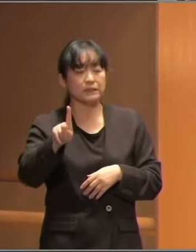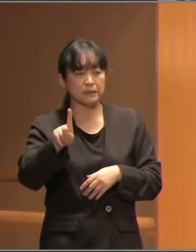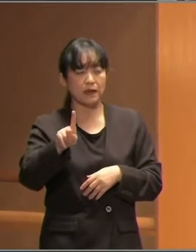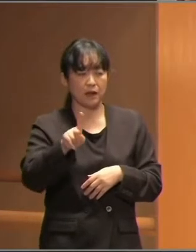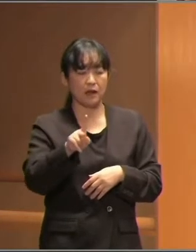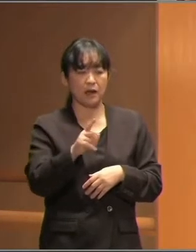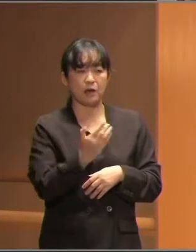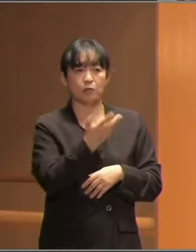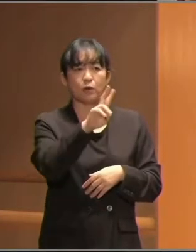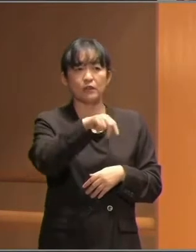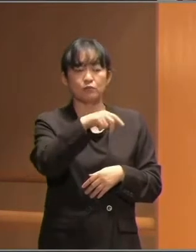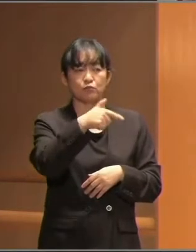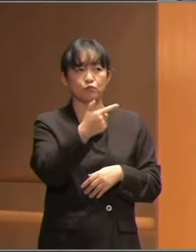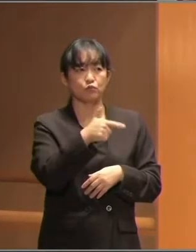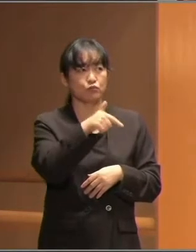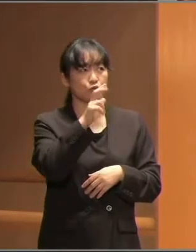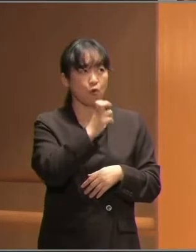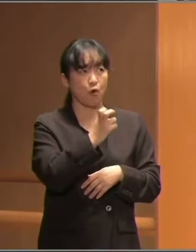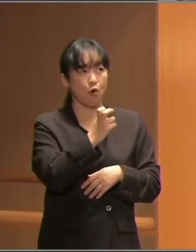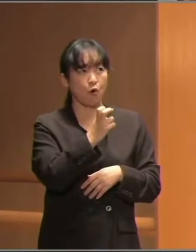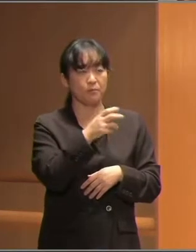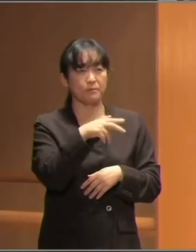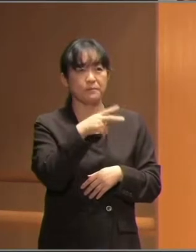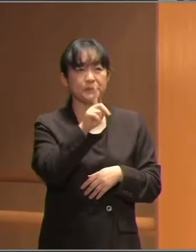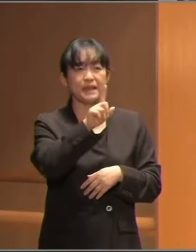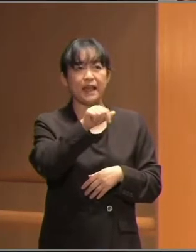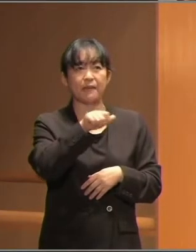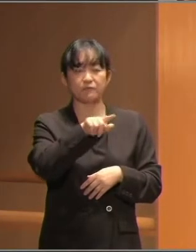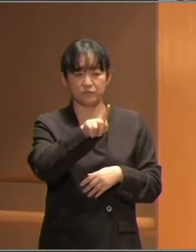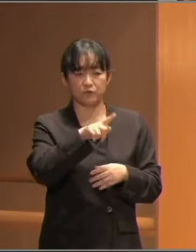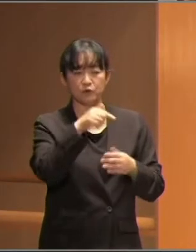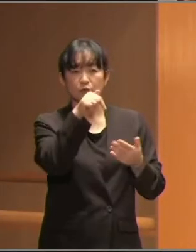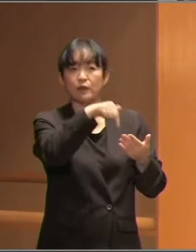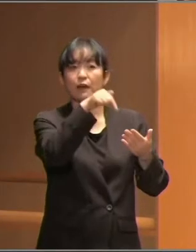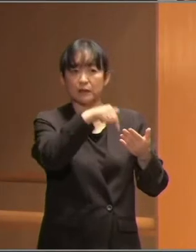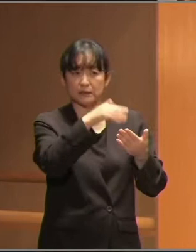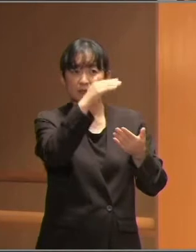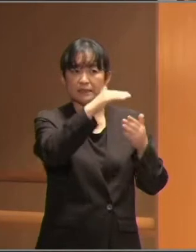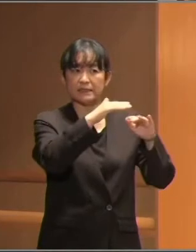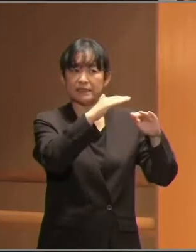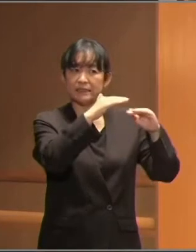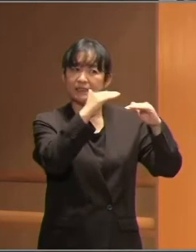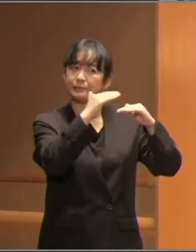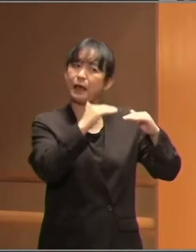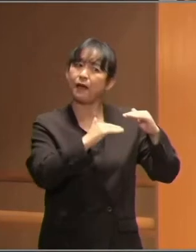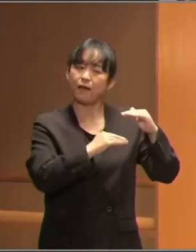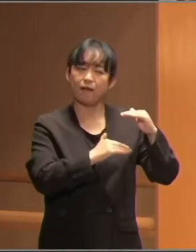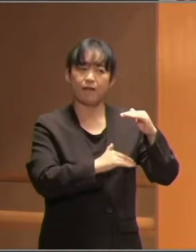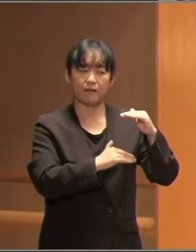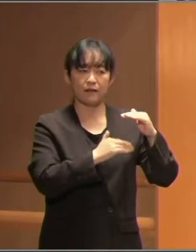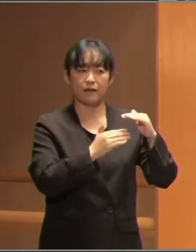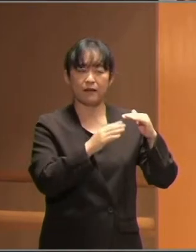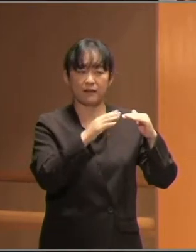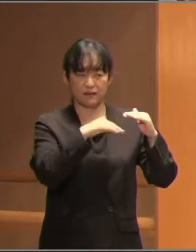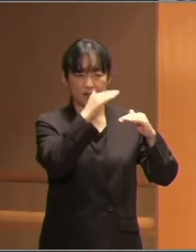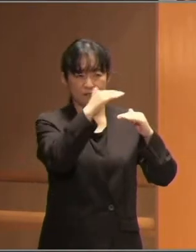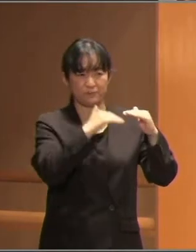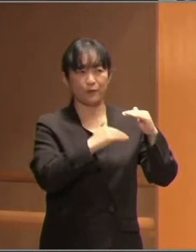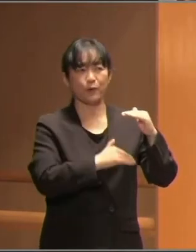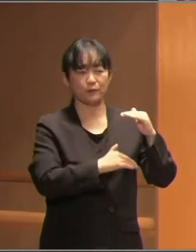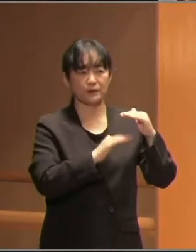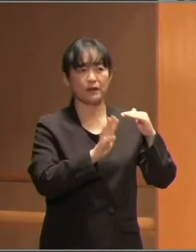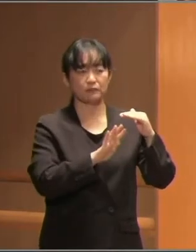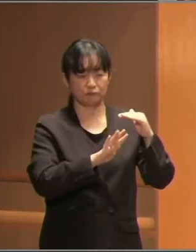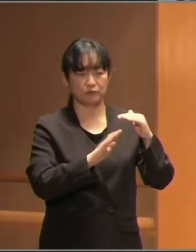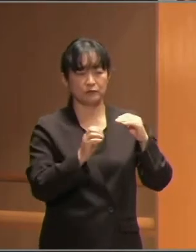11 was dispersed like islands in polypropylene, and a new salami structure